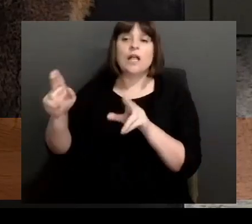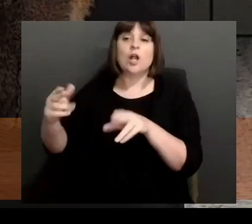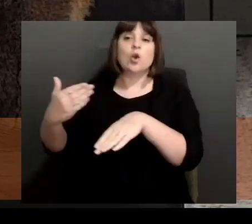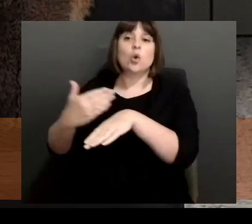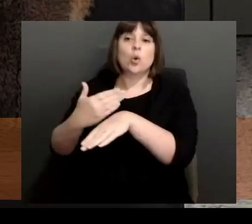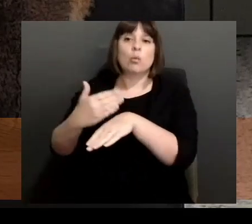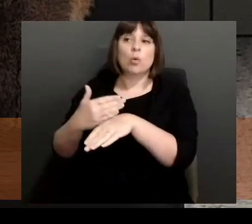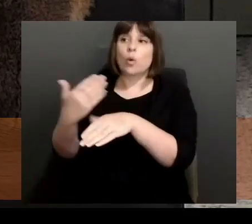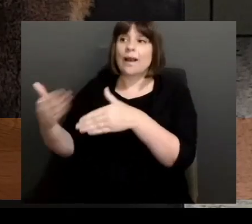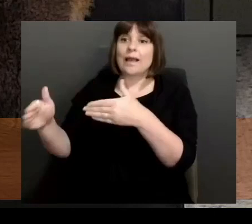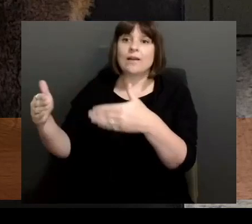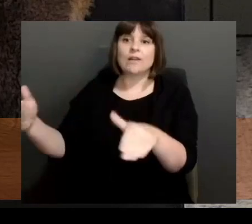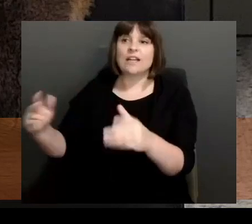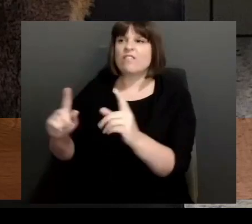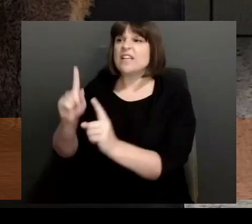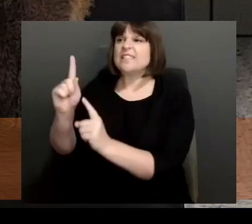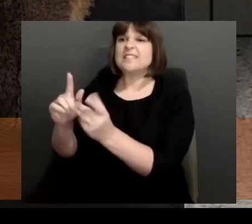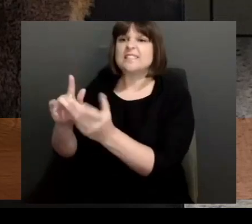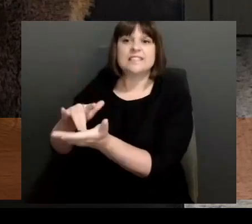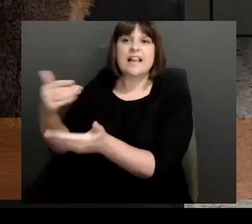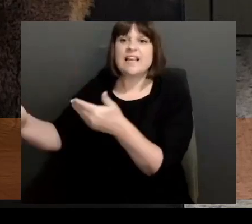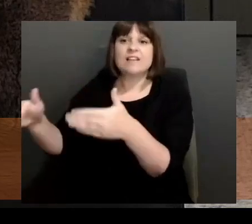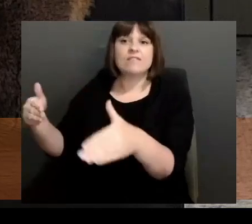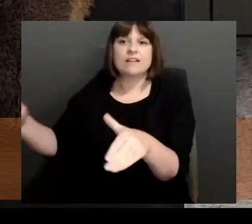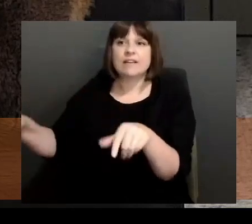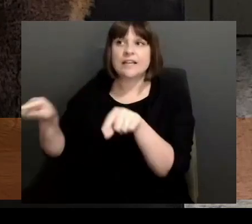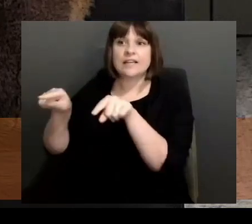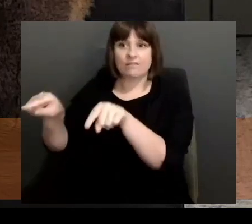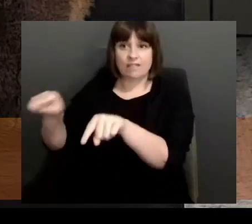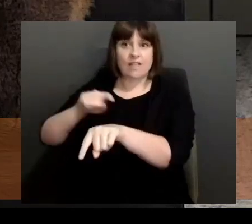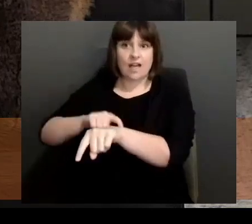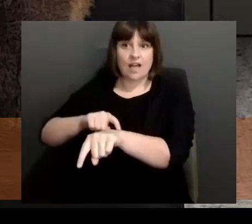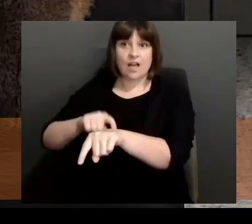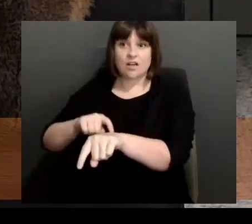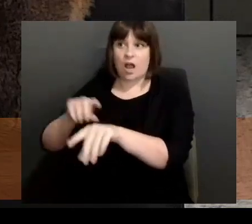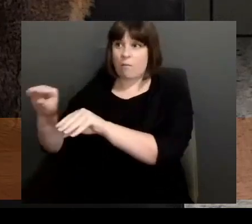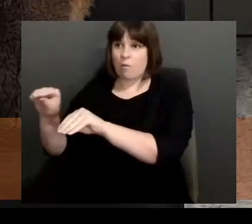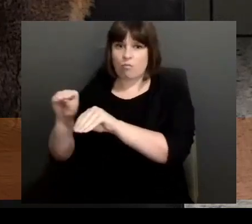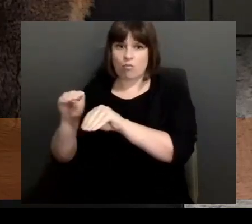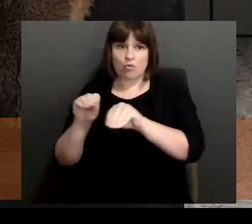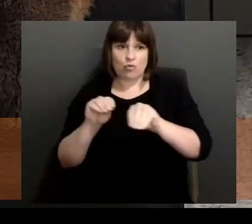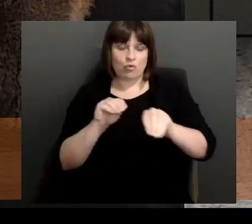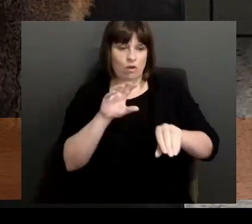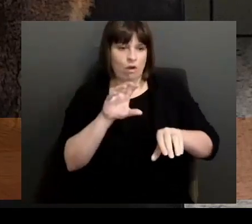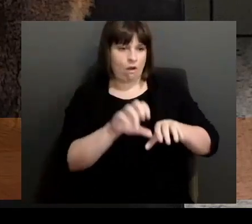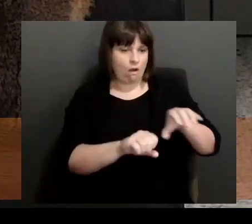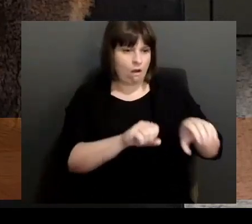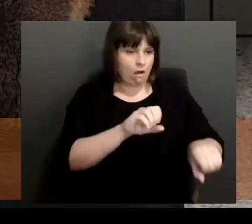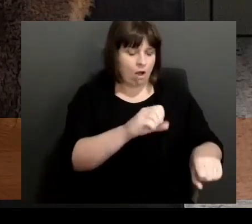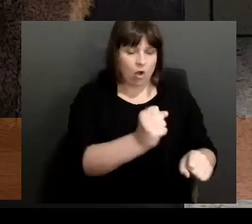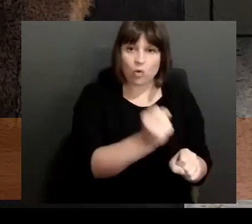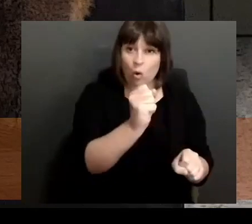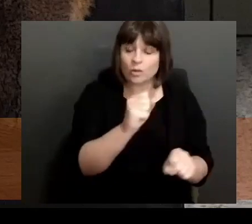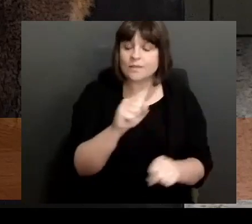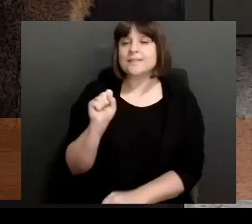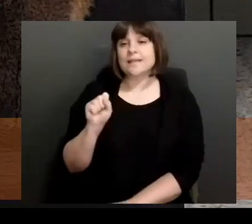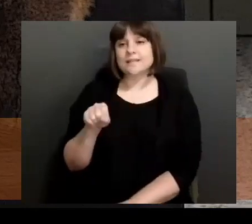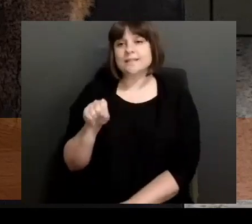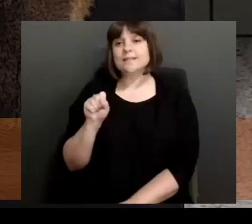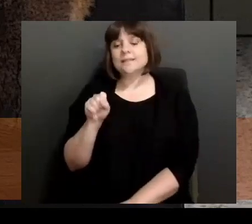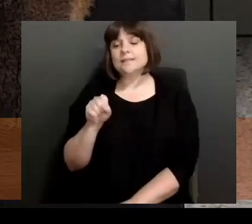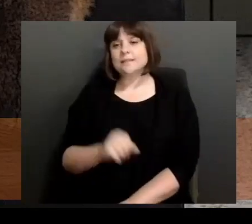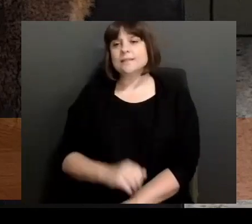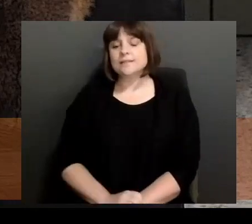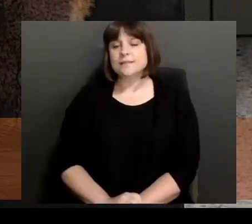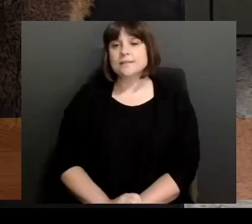centres, city centres, developing at that time, and move on to those countries in search of gold. Yes, and in fact, I think it